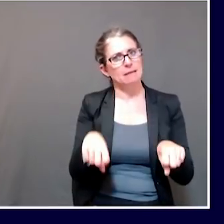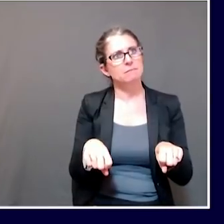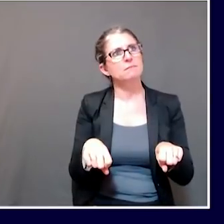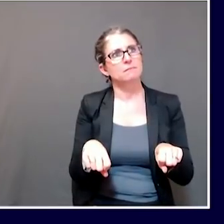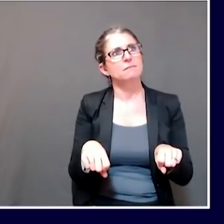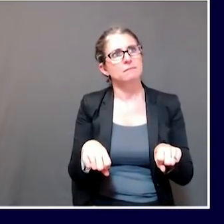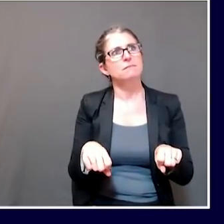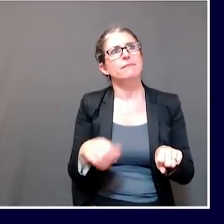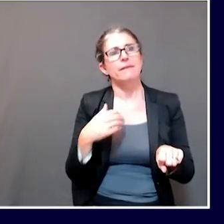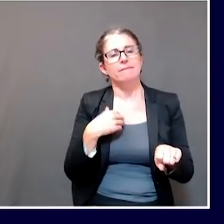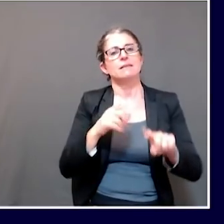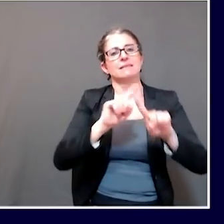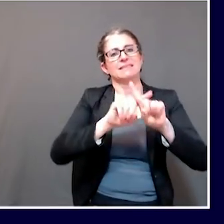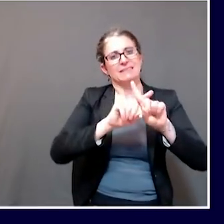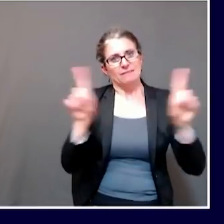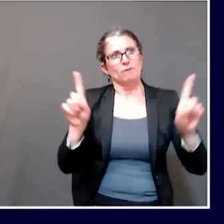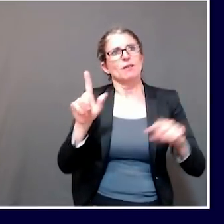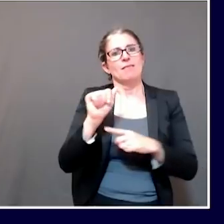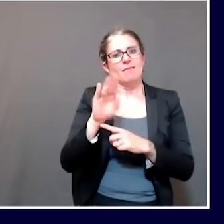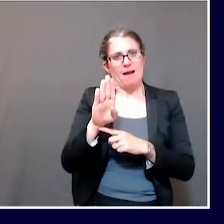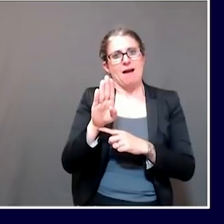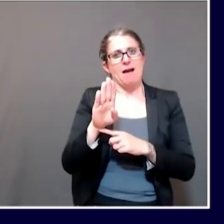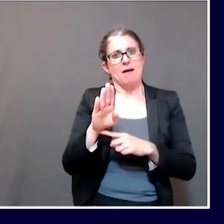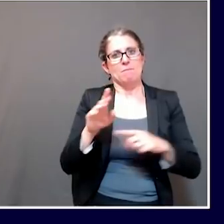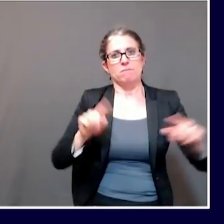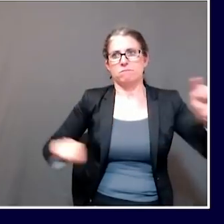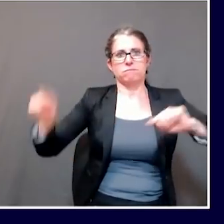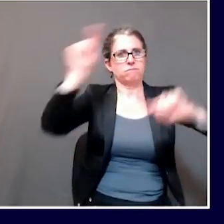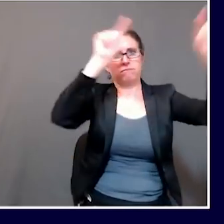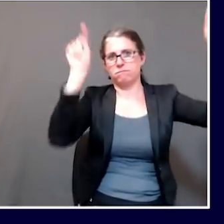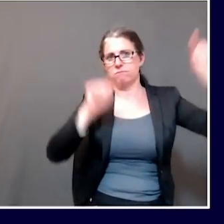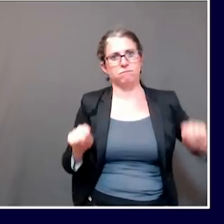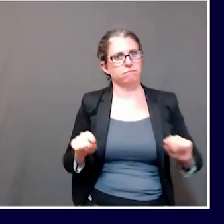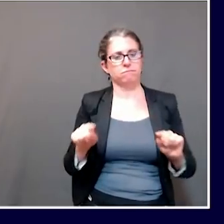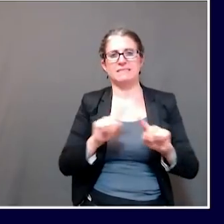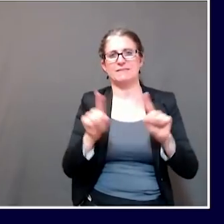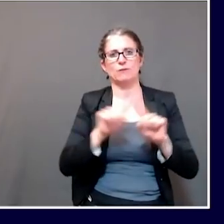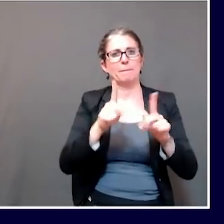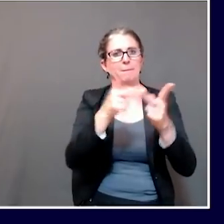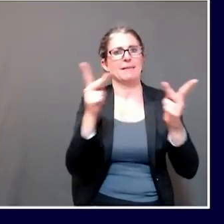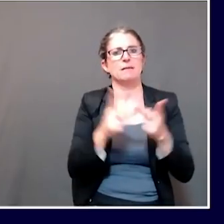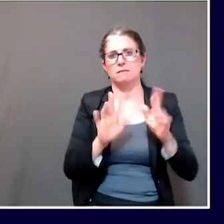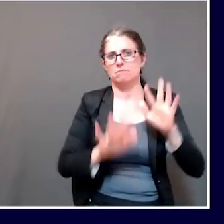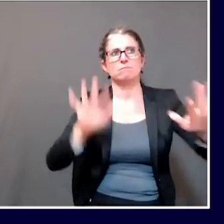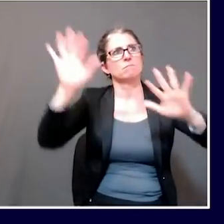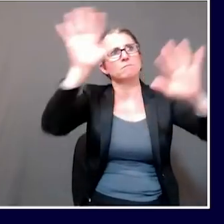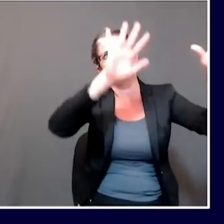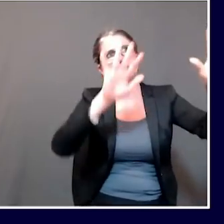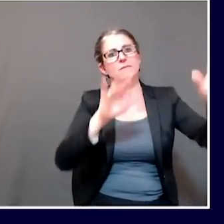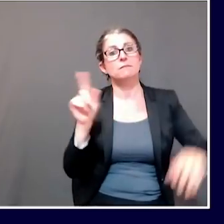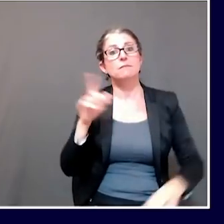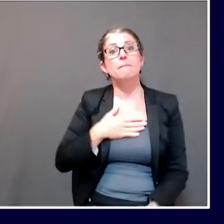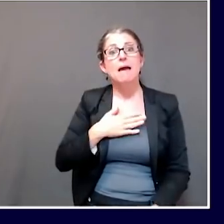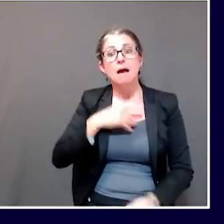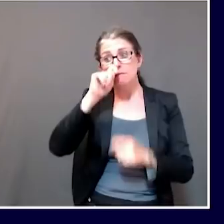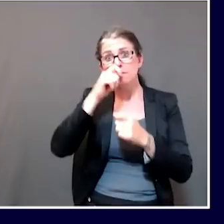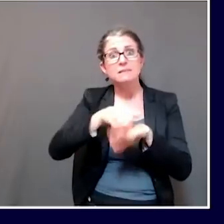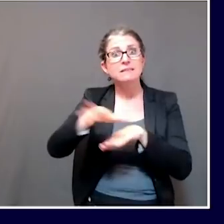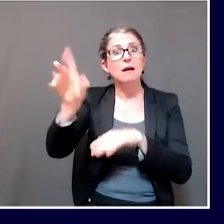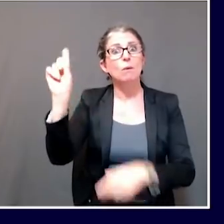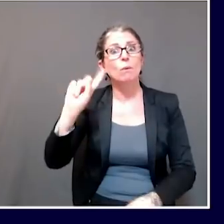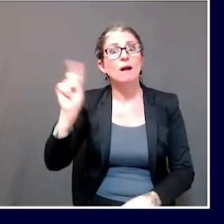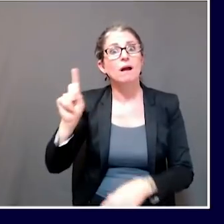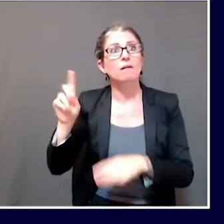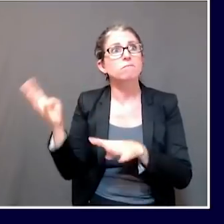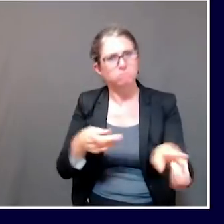send sites. So the best way to try to get a sense of where your swab might be going, and more importantly, what the turnaround time